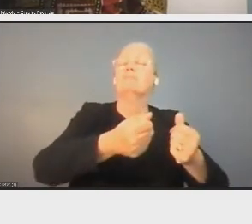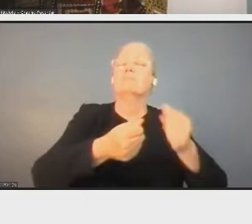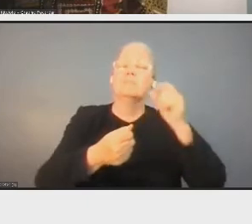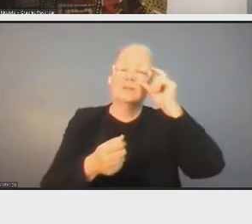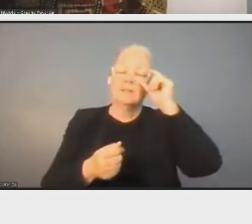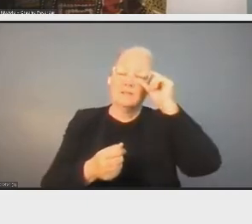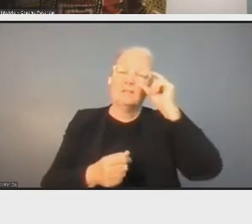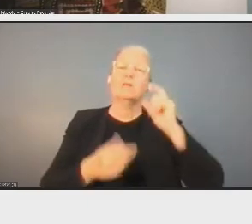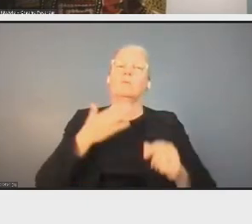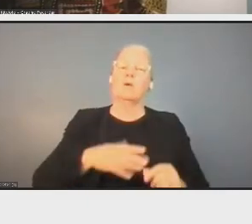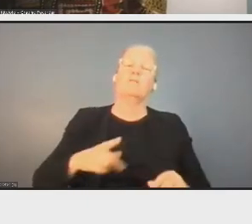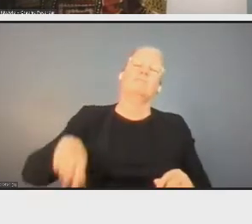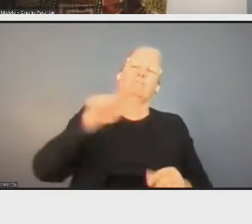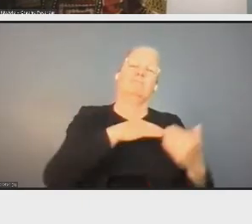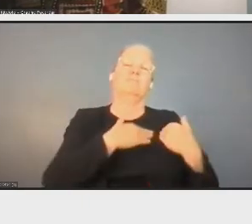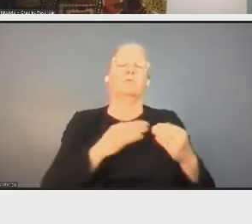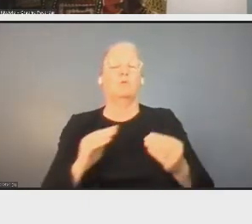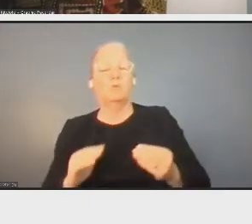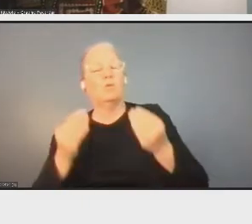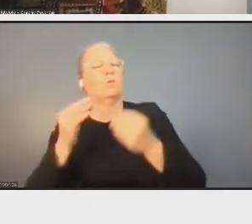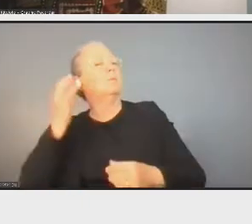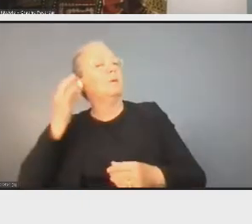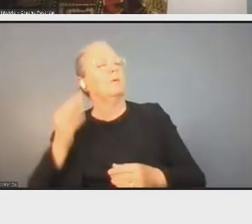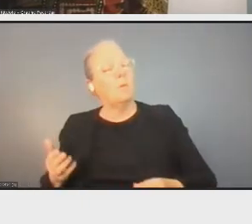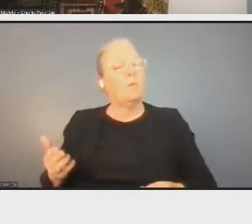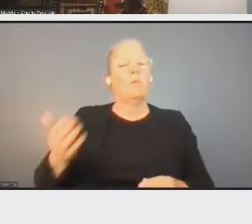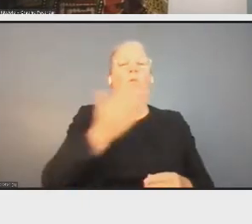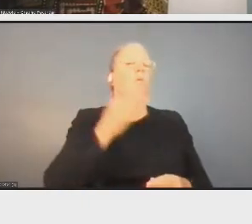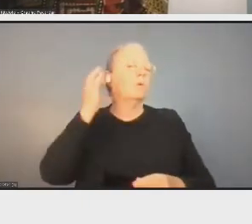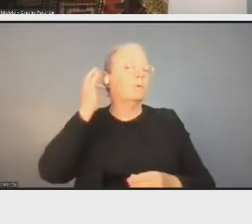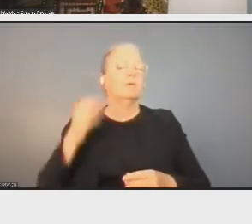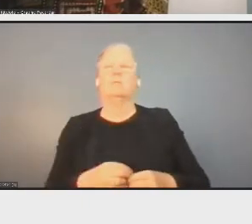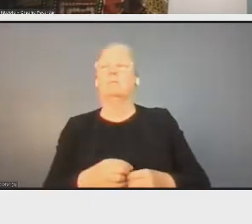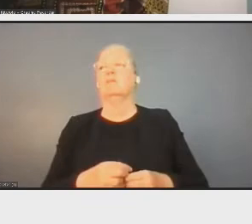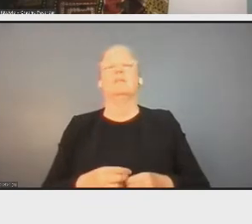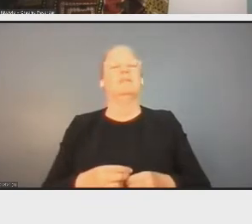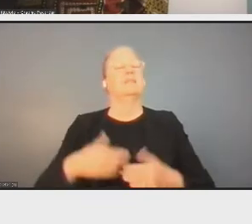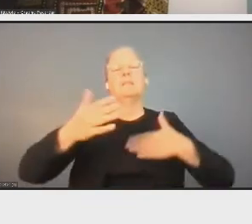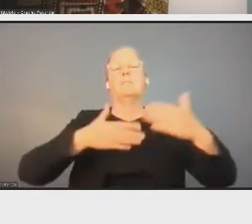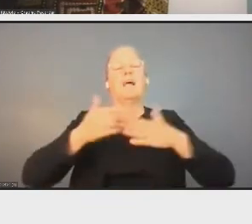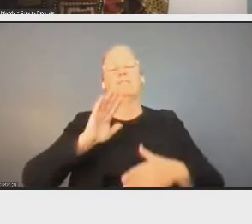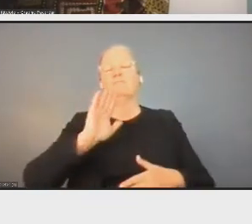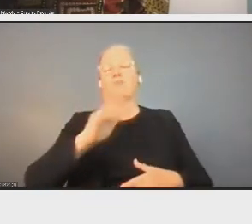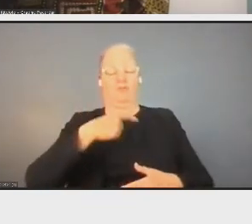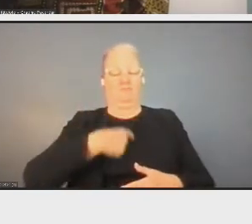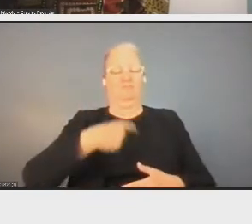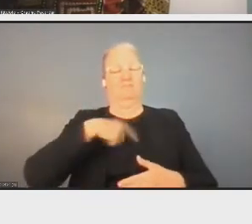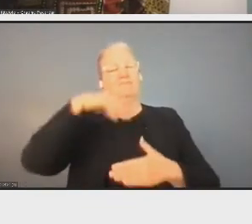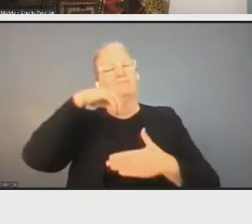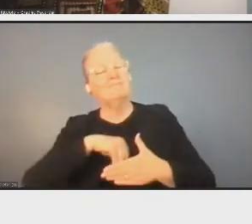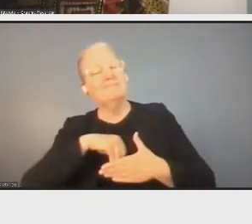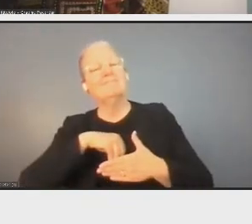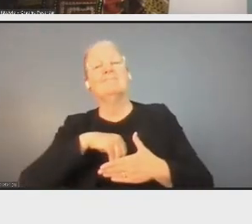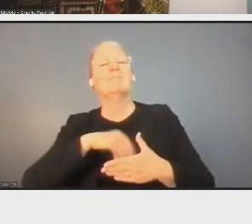be there, young women, all women, women from all identities in the decision-making spaces,